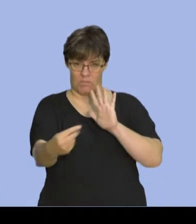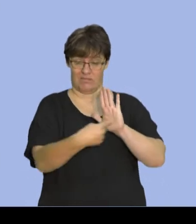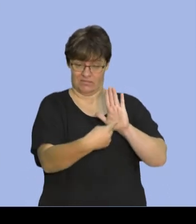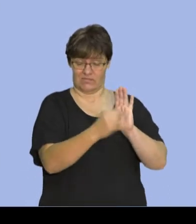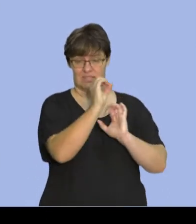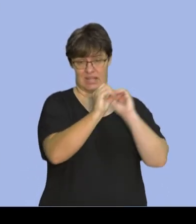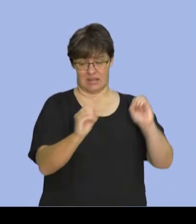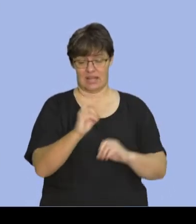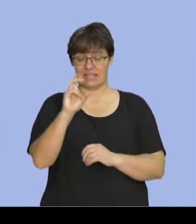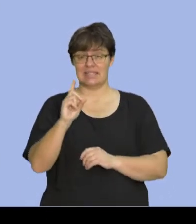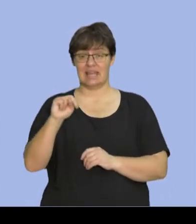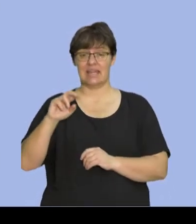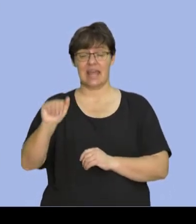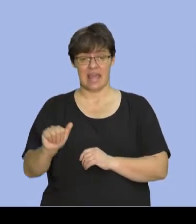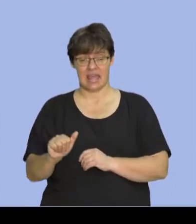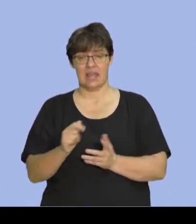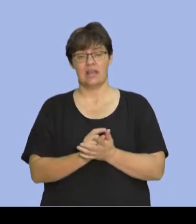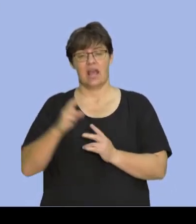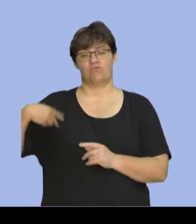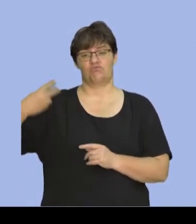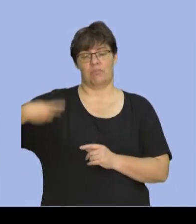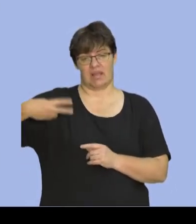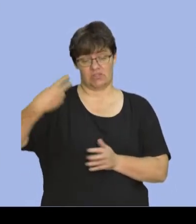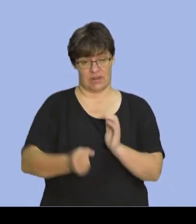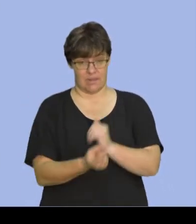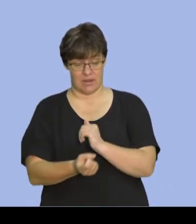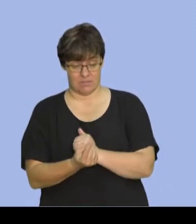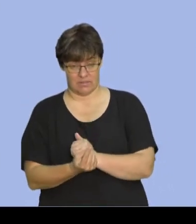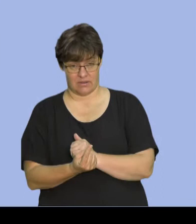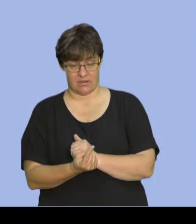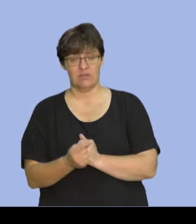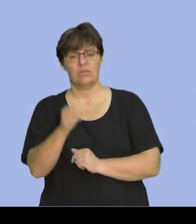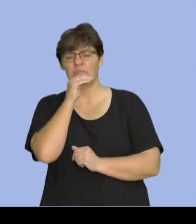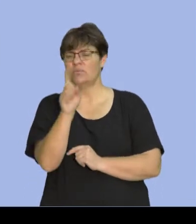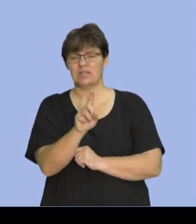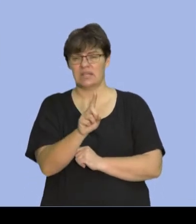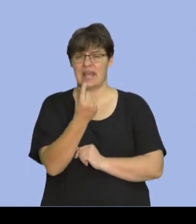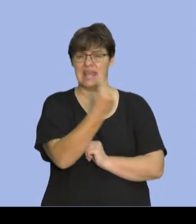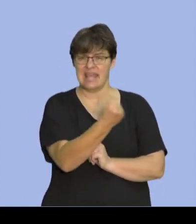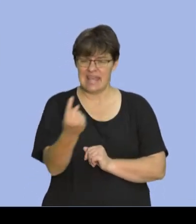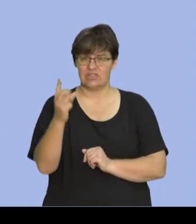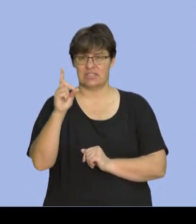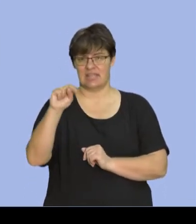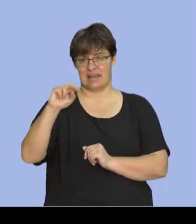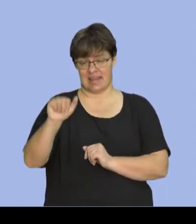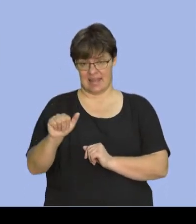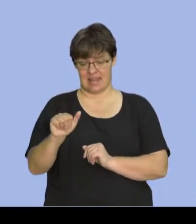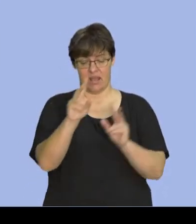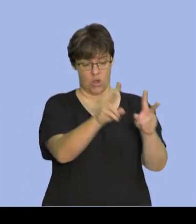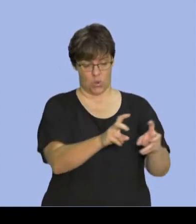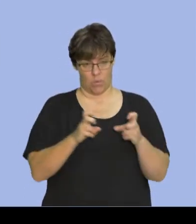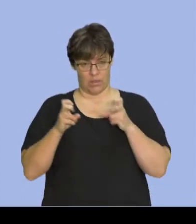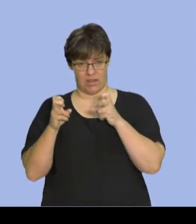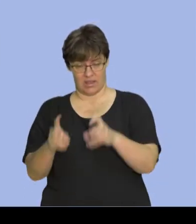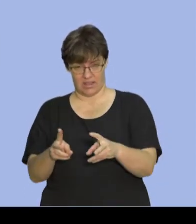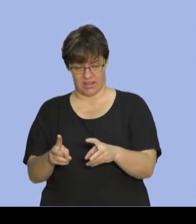to undergo a process of DNA replication, which essentially means that each strand of DNA is copied to